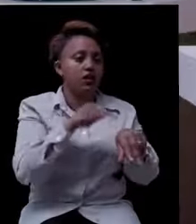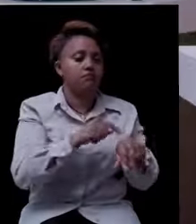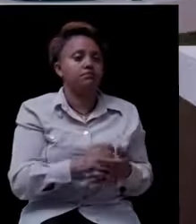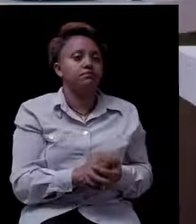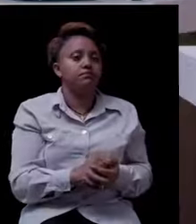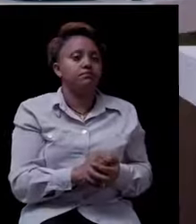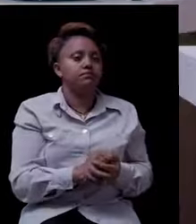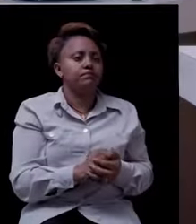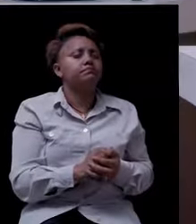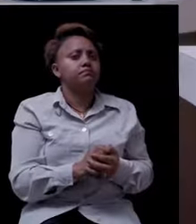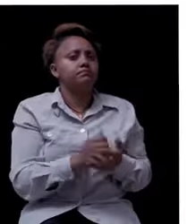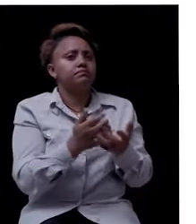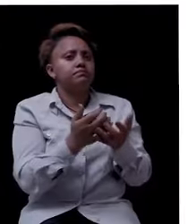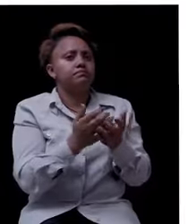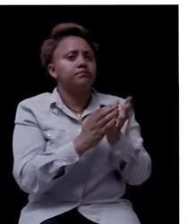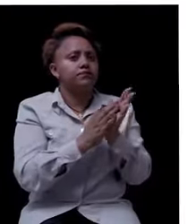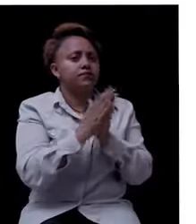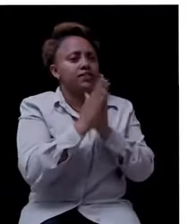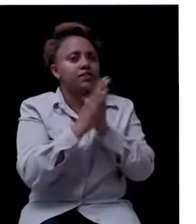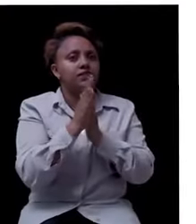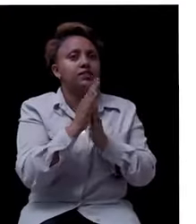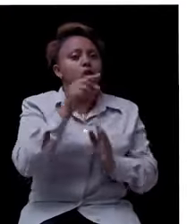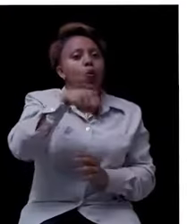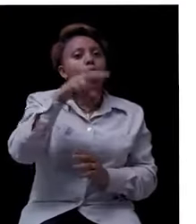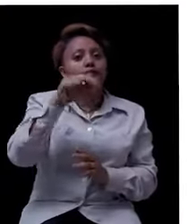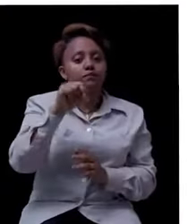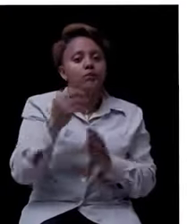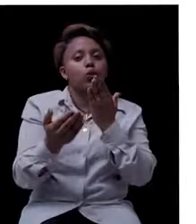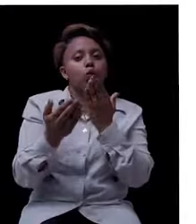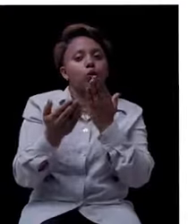The next interesting topic is quantum computing. Quantum computing represents the next